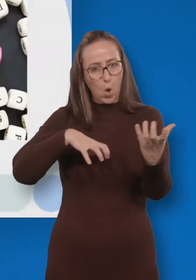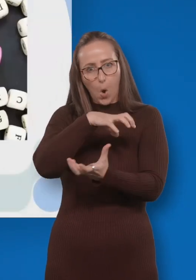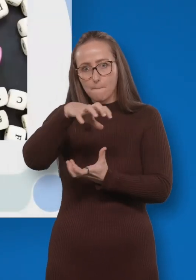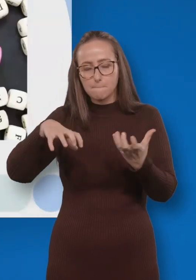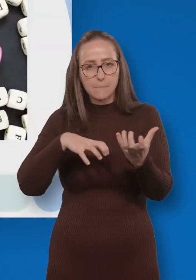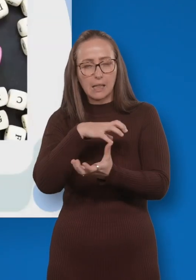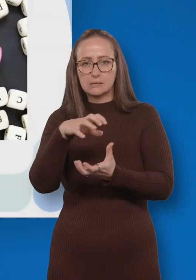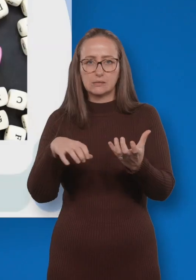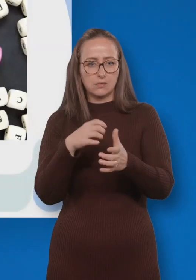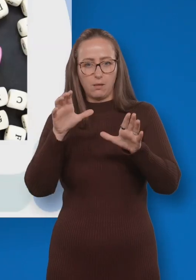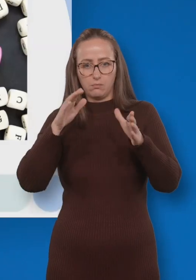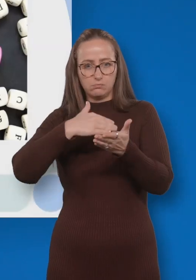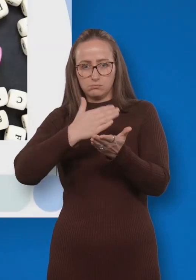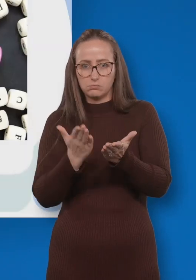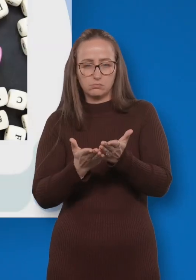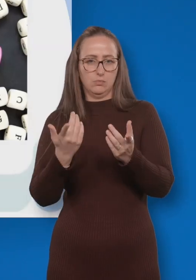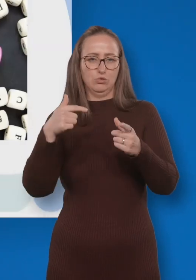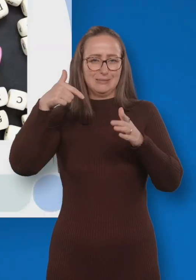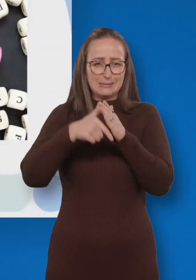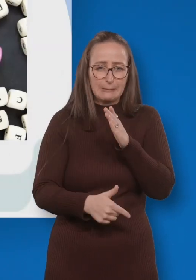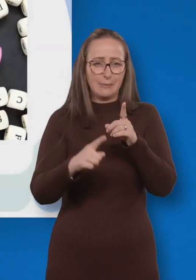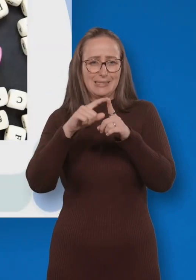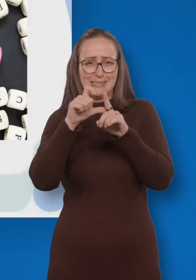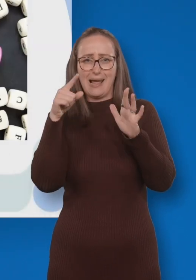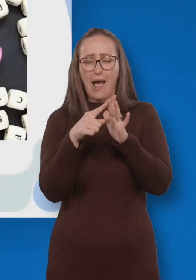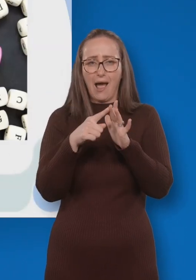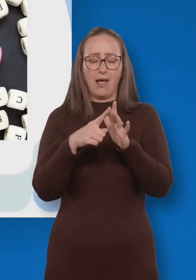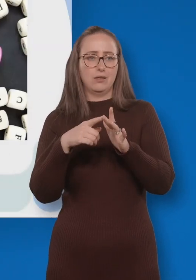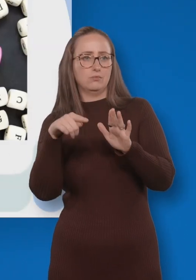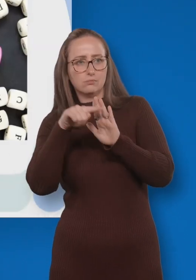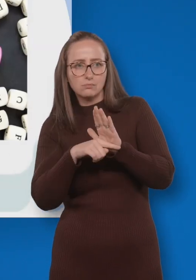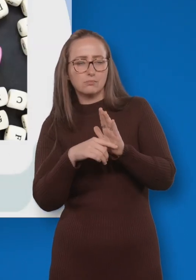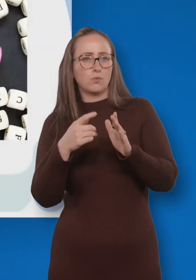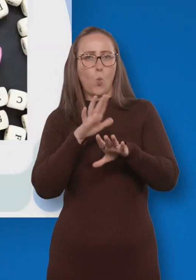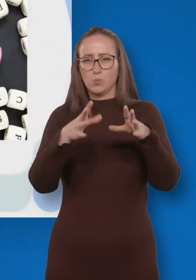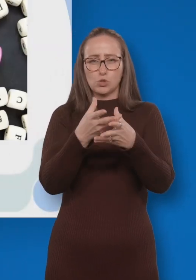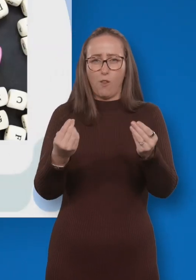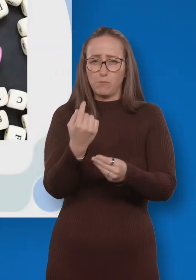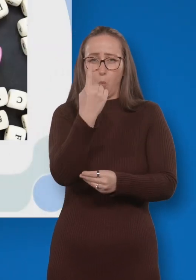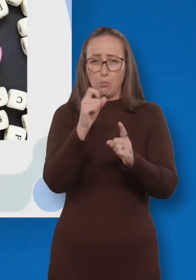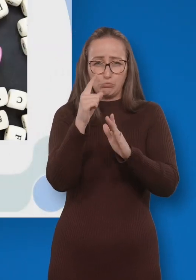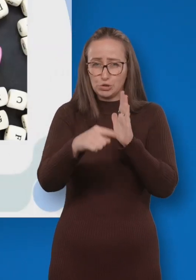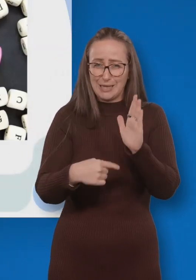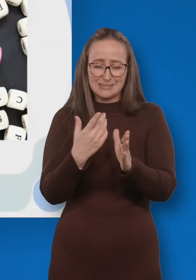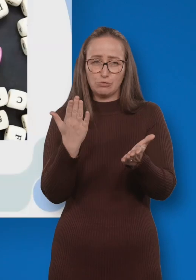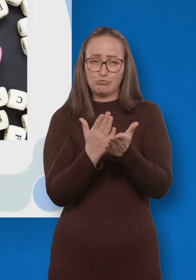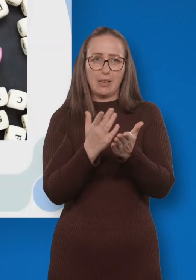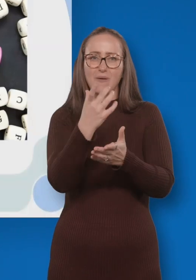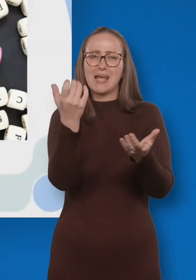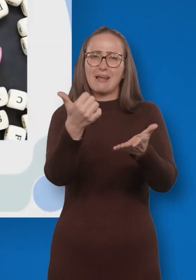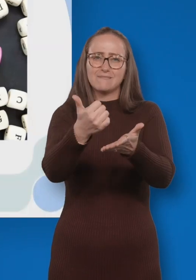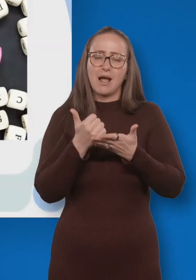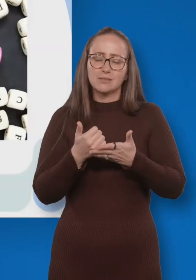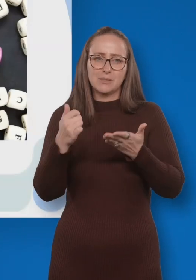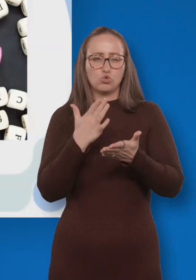sector with deep-rooted EDI issues that will not be solved by one project. Do you have any advice on how to ensure realistic